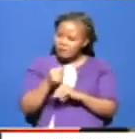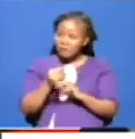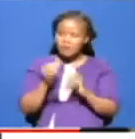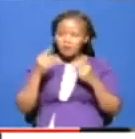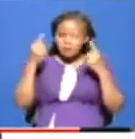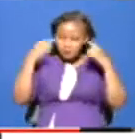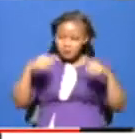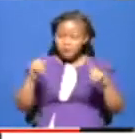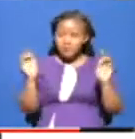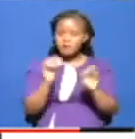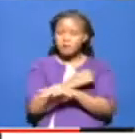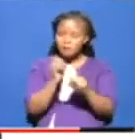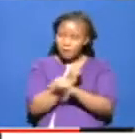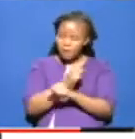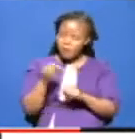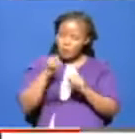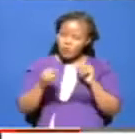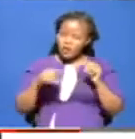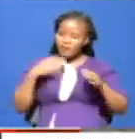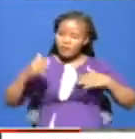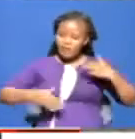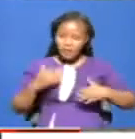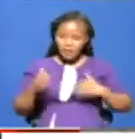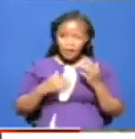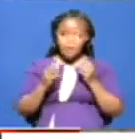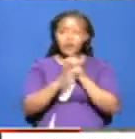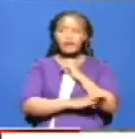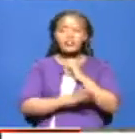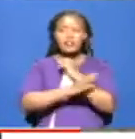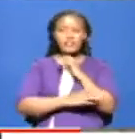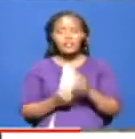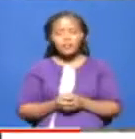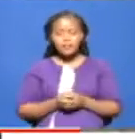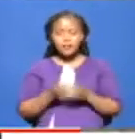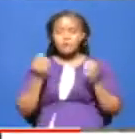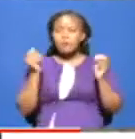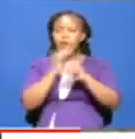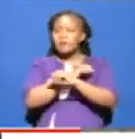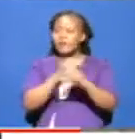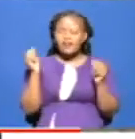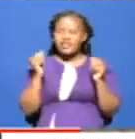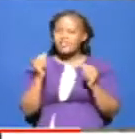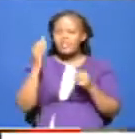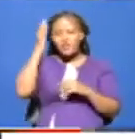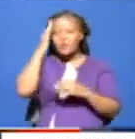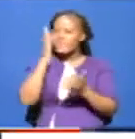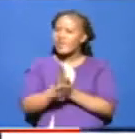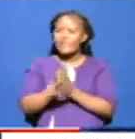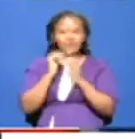country that we have a person who has that passion for the country. The president will be out of touch with the reality. Kenyans are actually